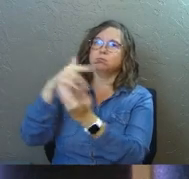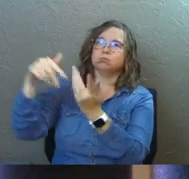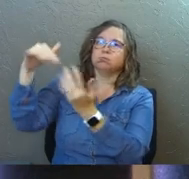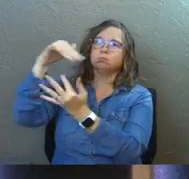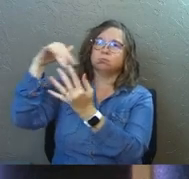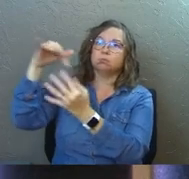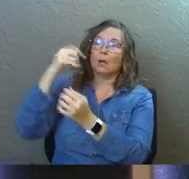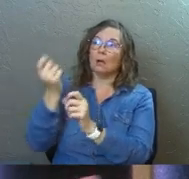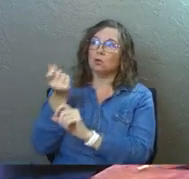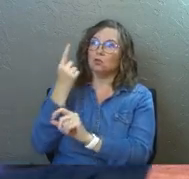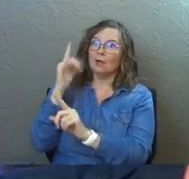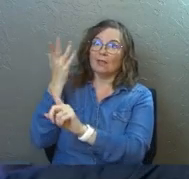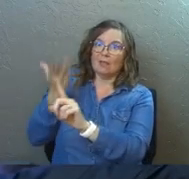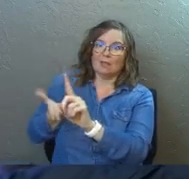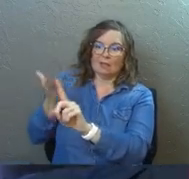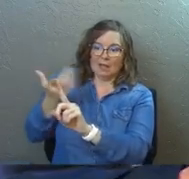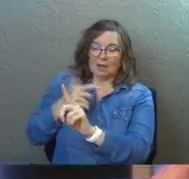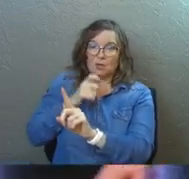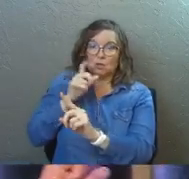it was so known and understood,